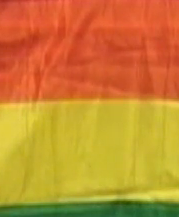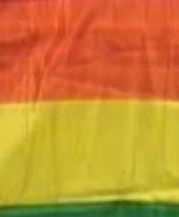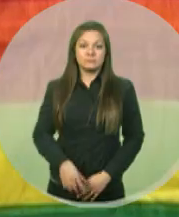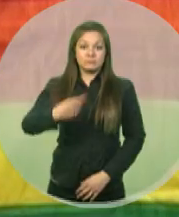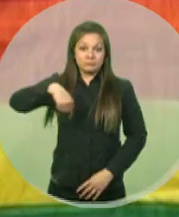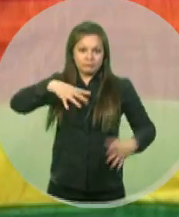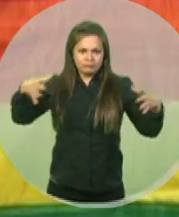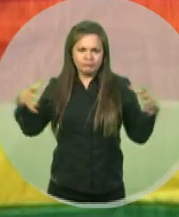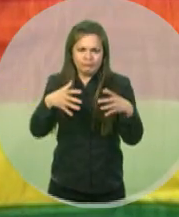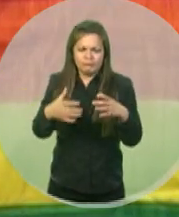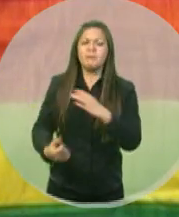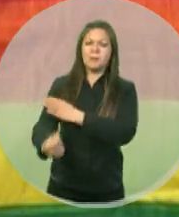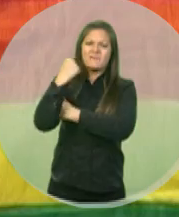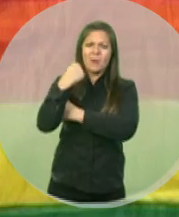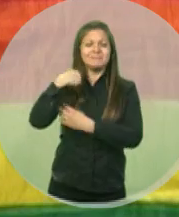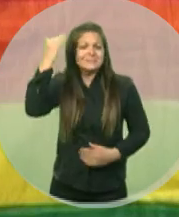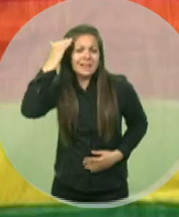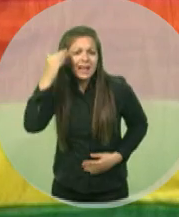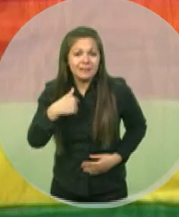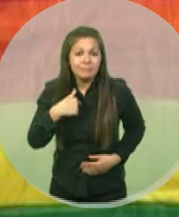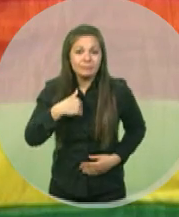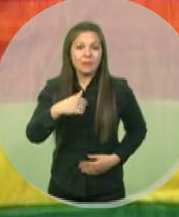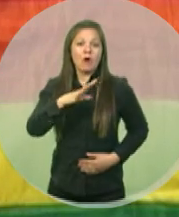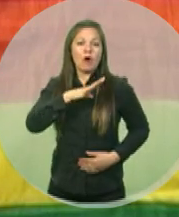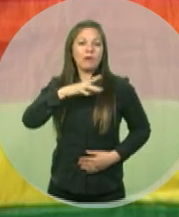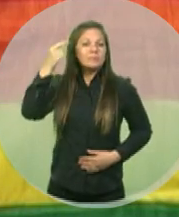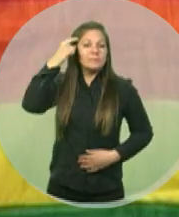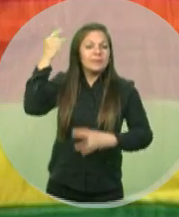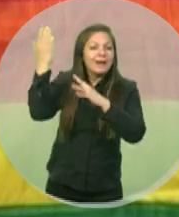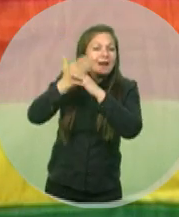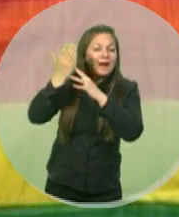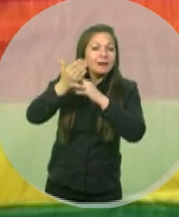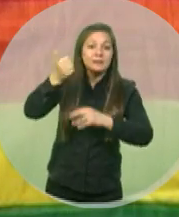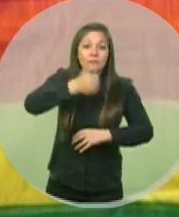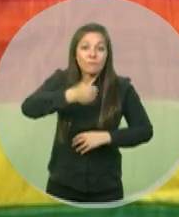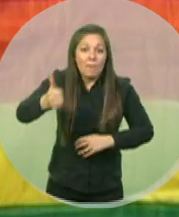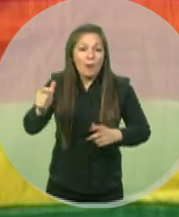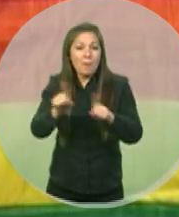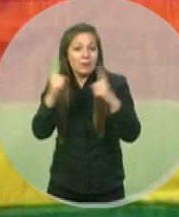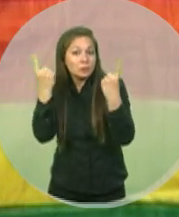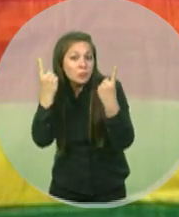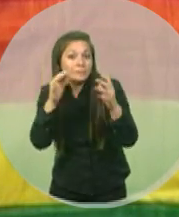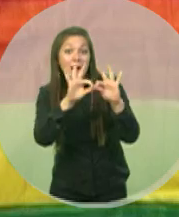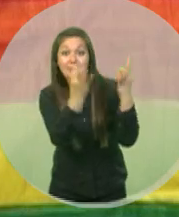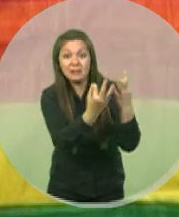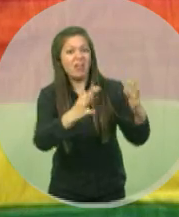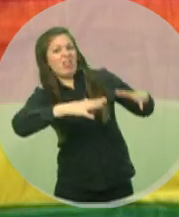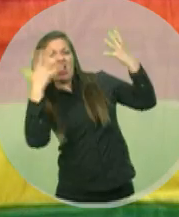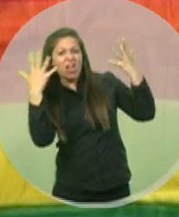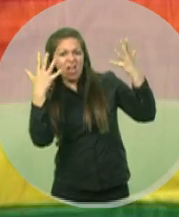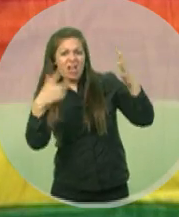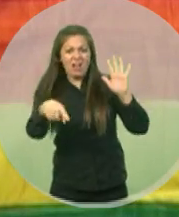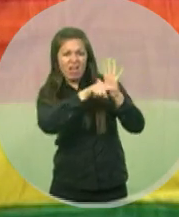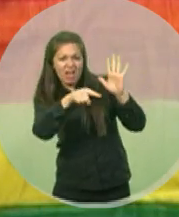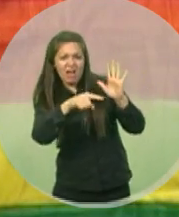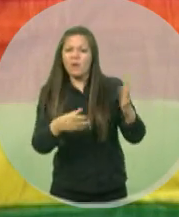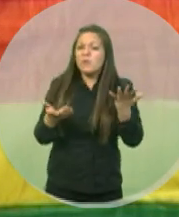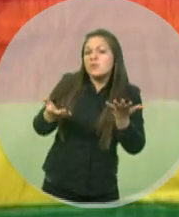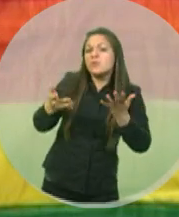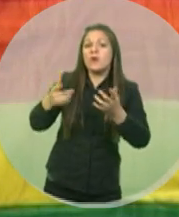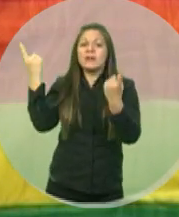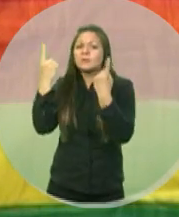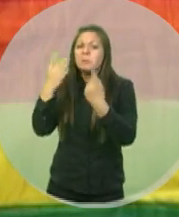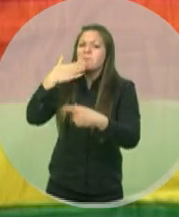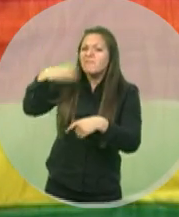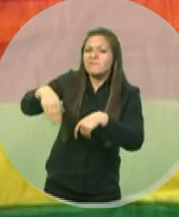but every time, whether it's your family's not supportive or you're having trouble at work or whatever,